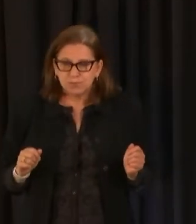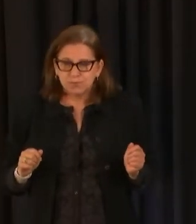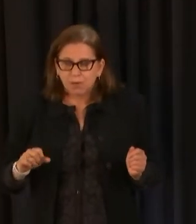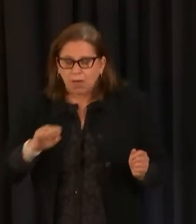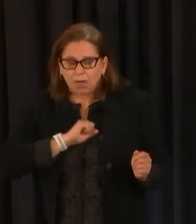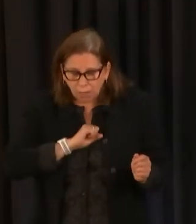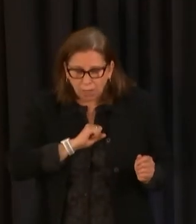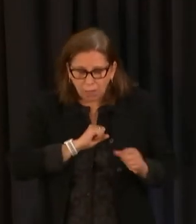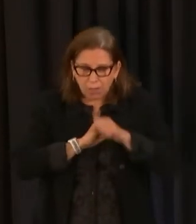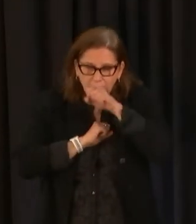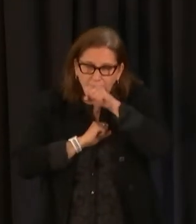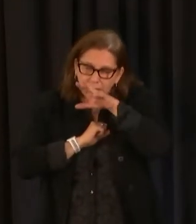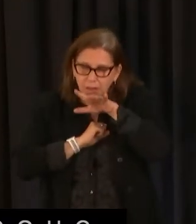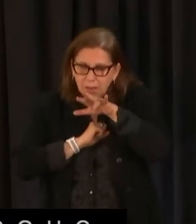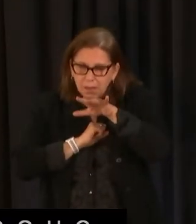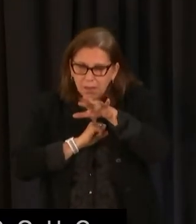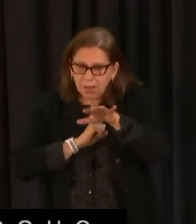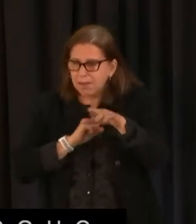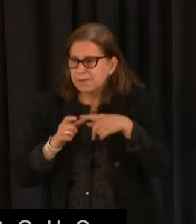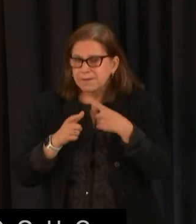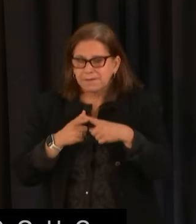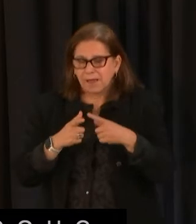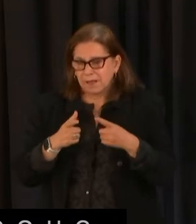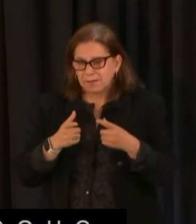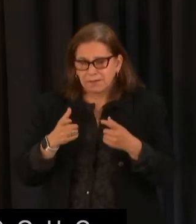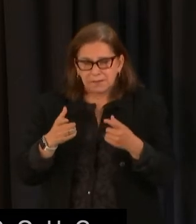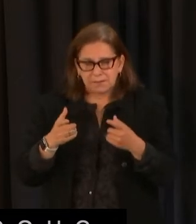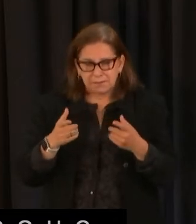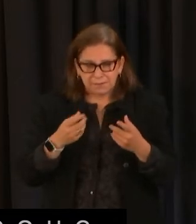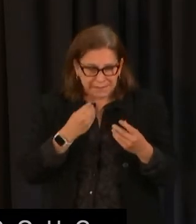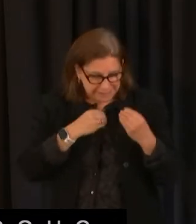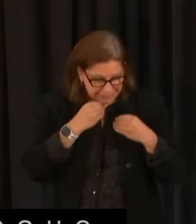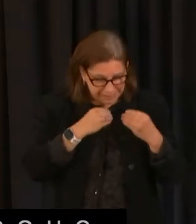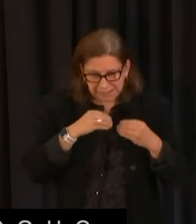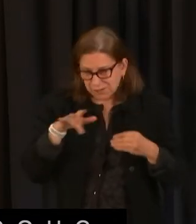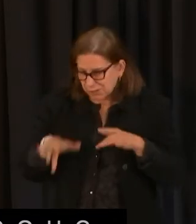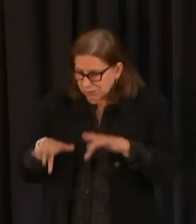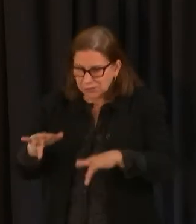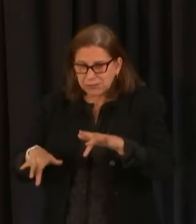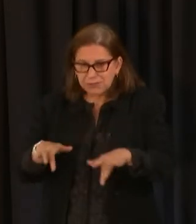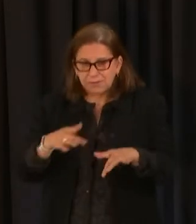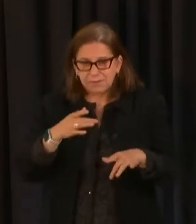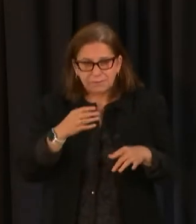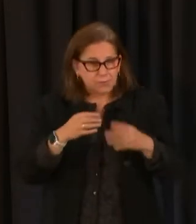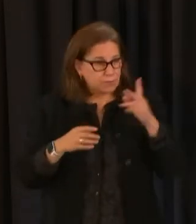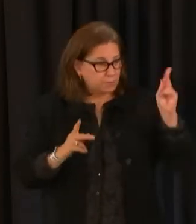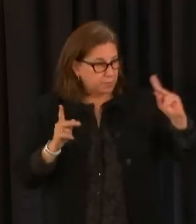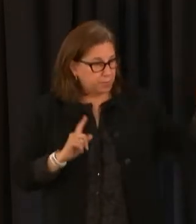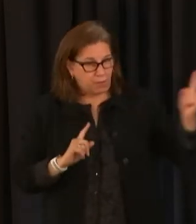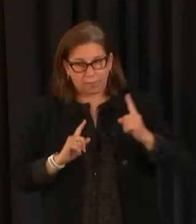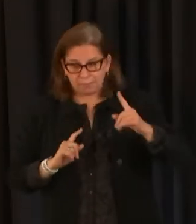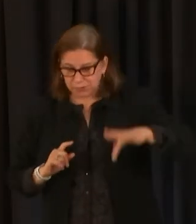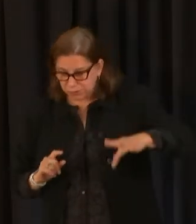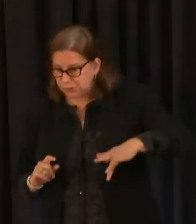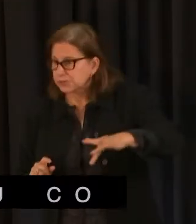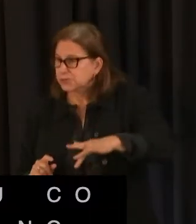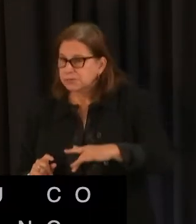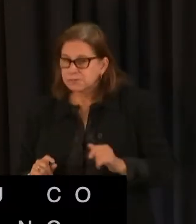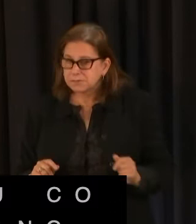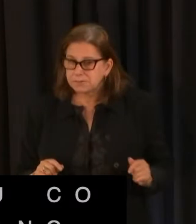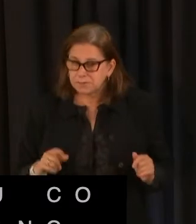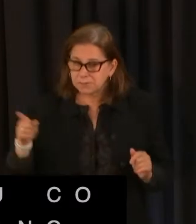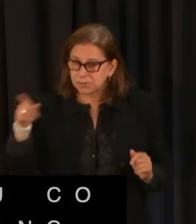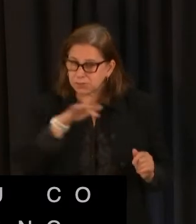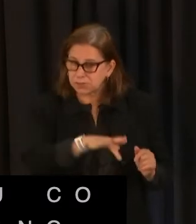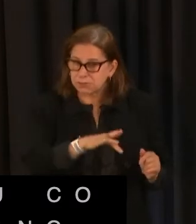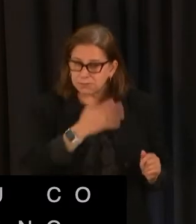coughed and then you ate, or you coughed and you touched something and somebody else touches that same thing immediately, and you